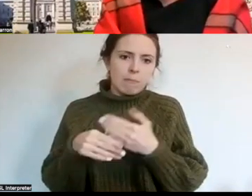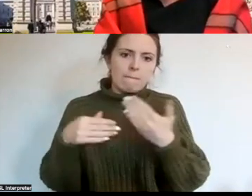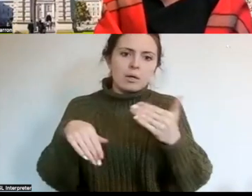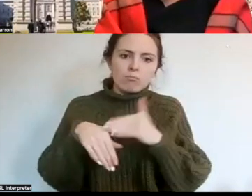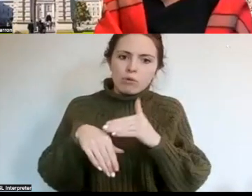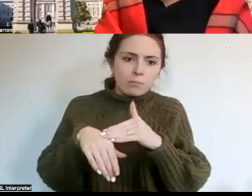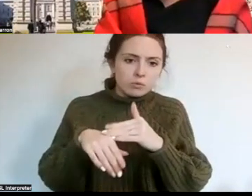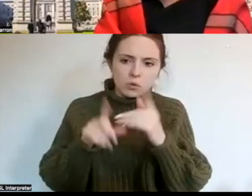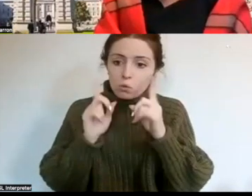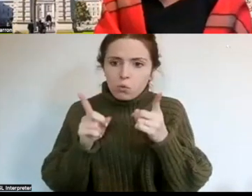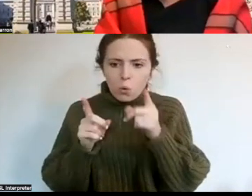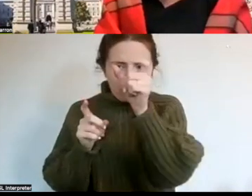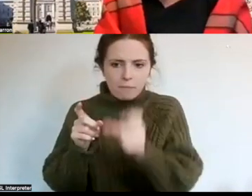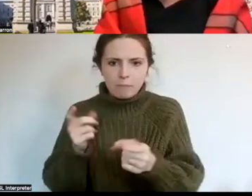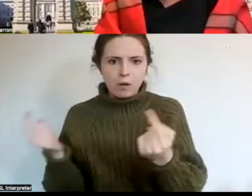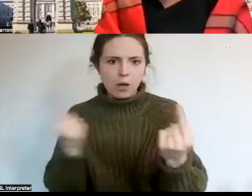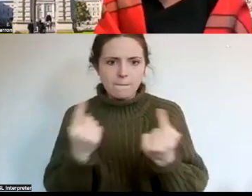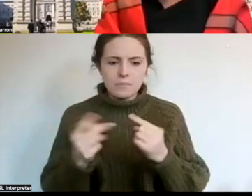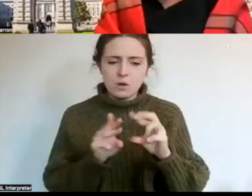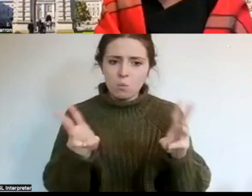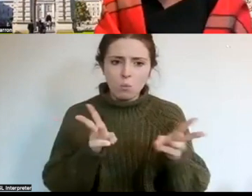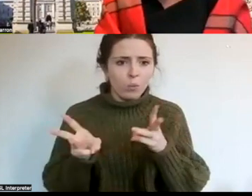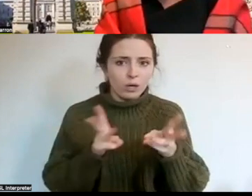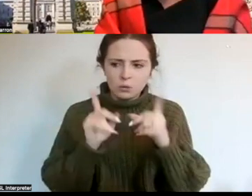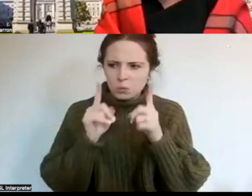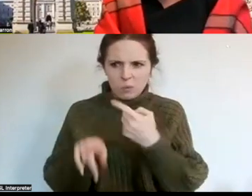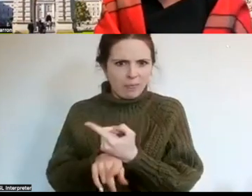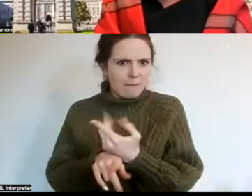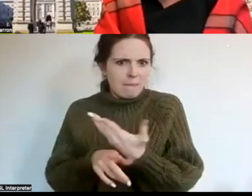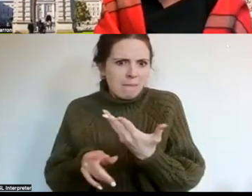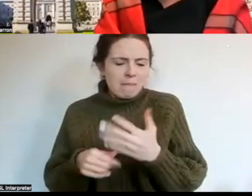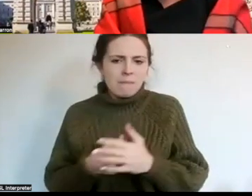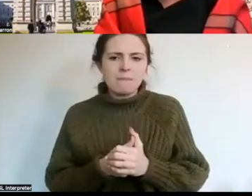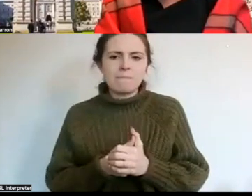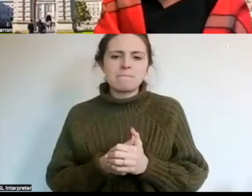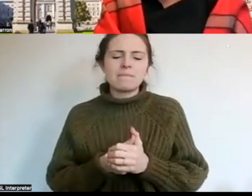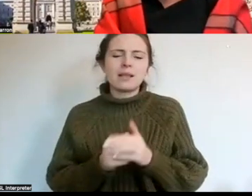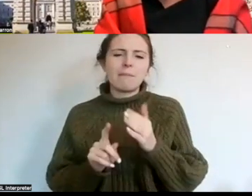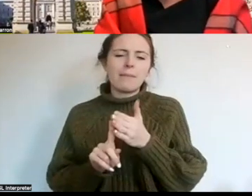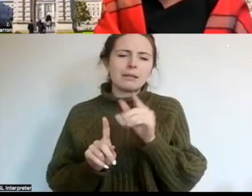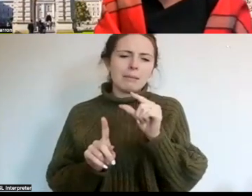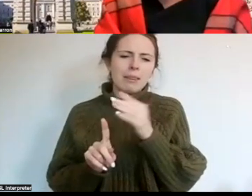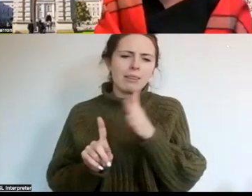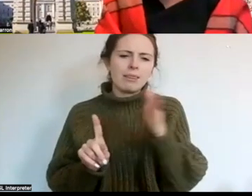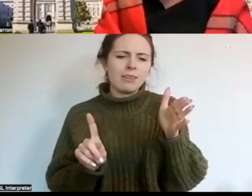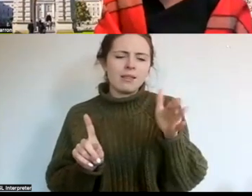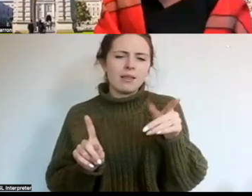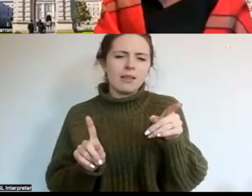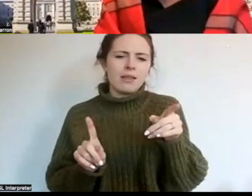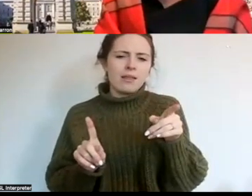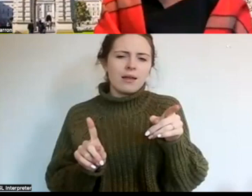individuals. It's also around the use, I'm going off the point now here slightly, as I do, just in